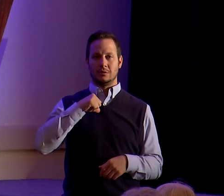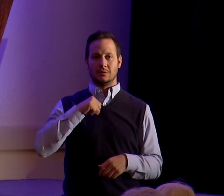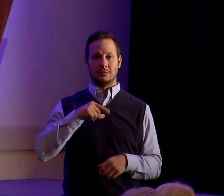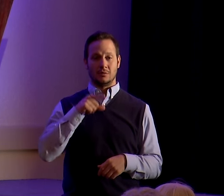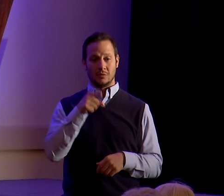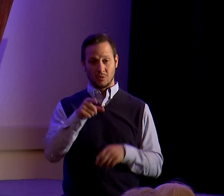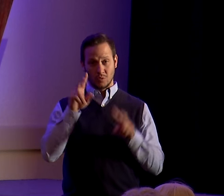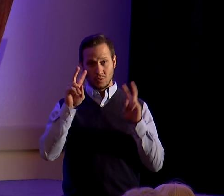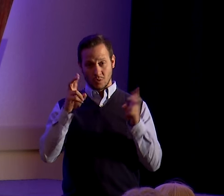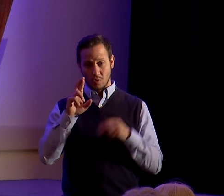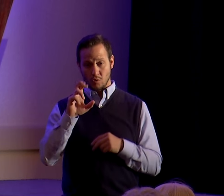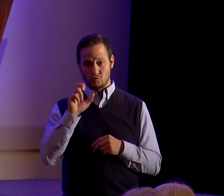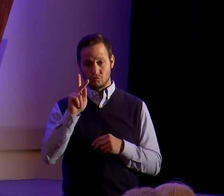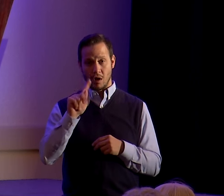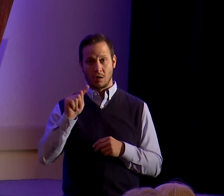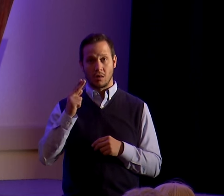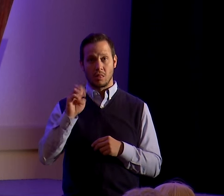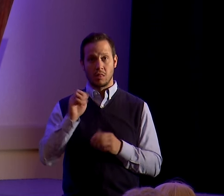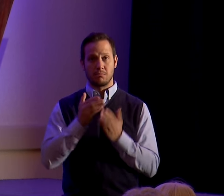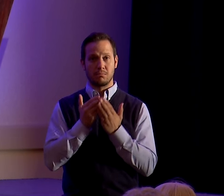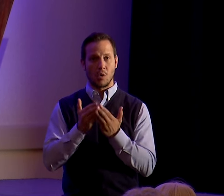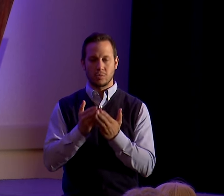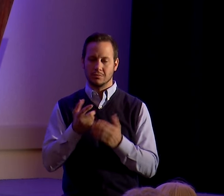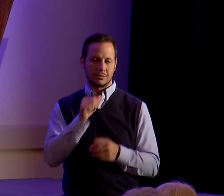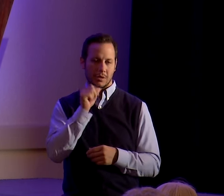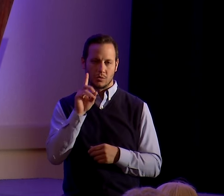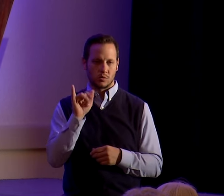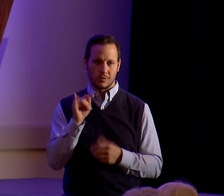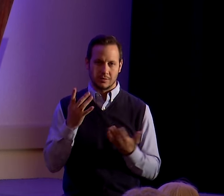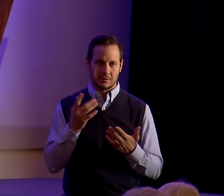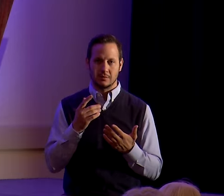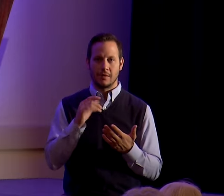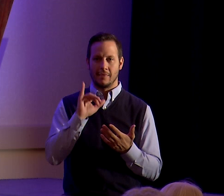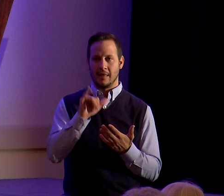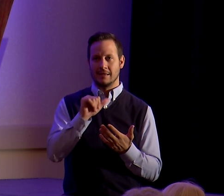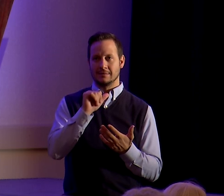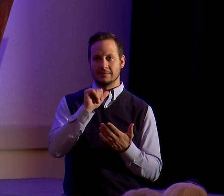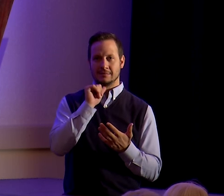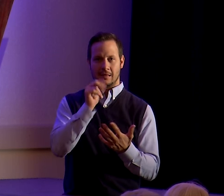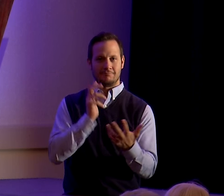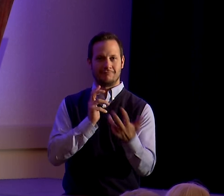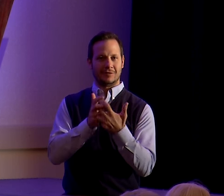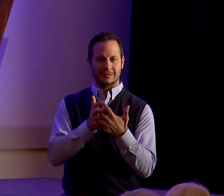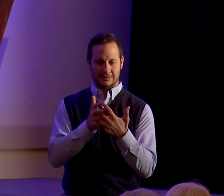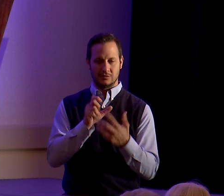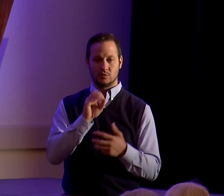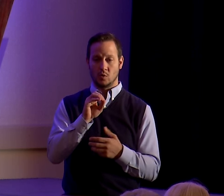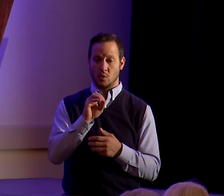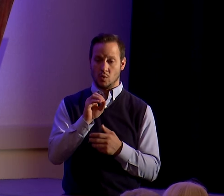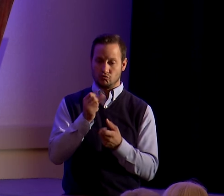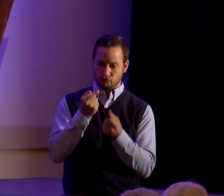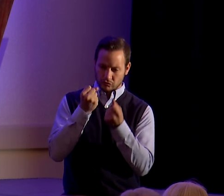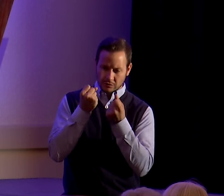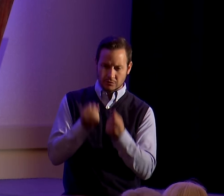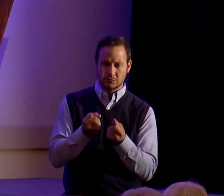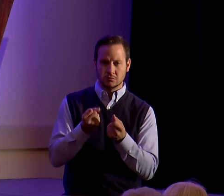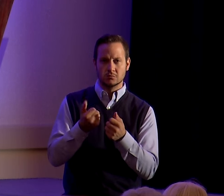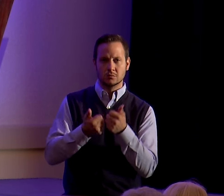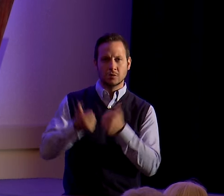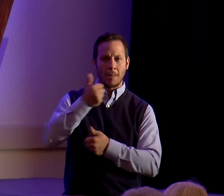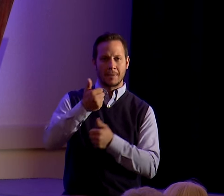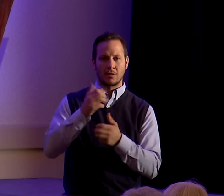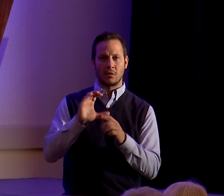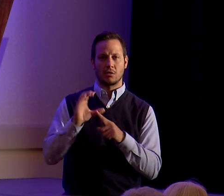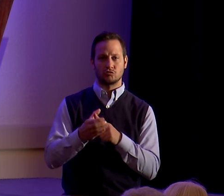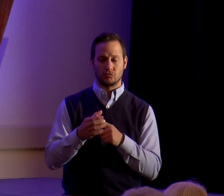not make your ancestors proud. And so having, in a dominant culture that is very religious, when you stand